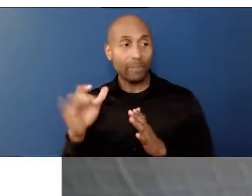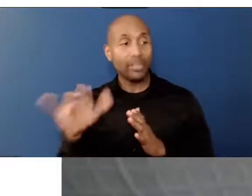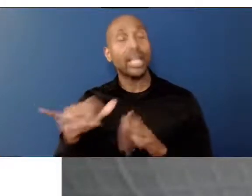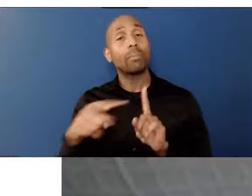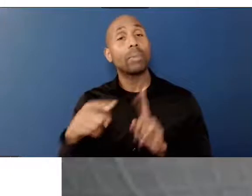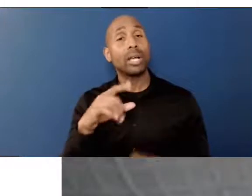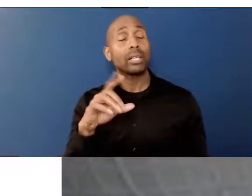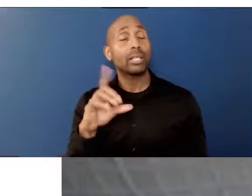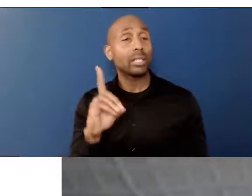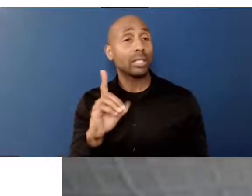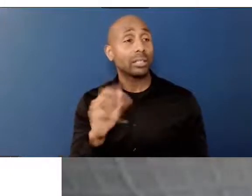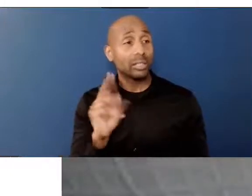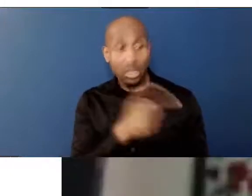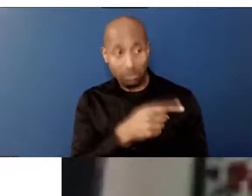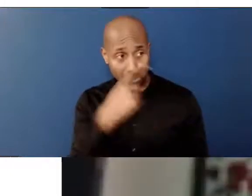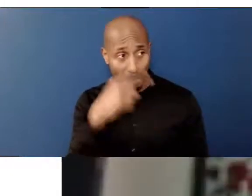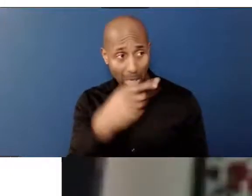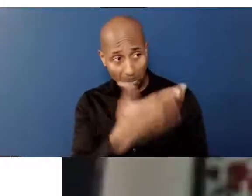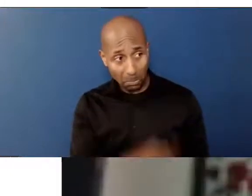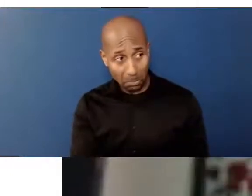business accessibility grants? Great.